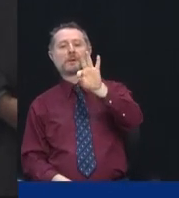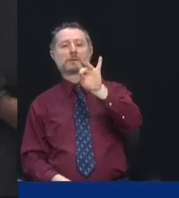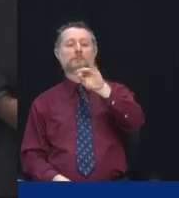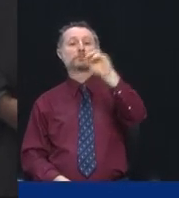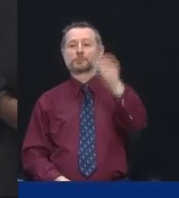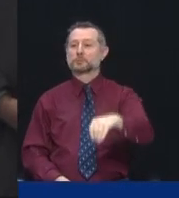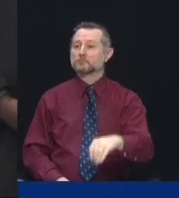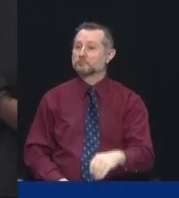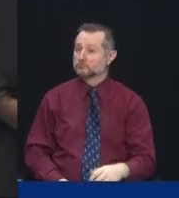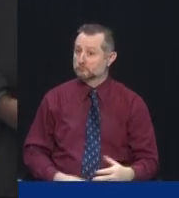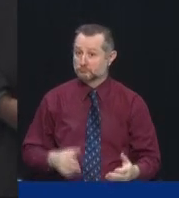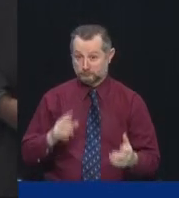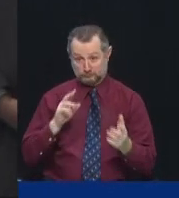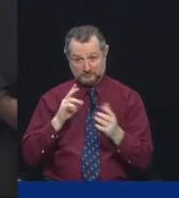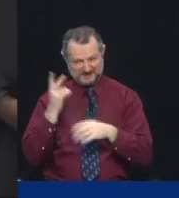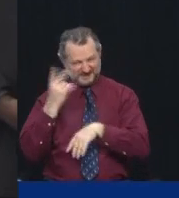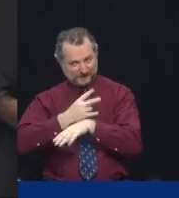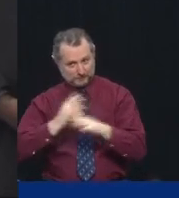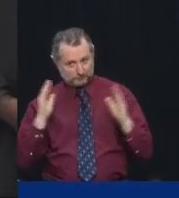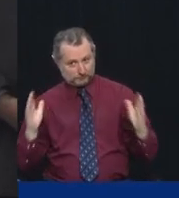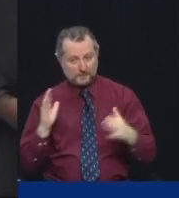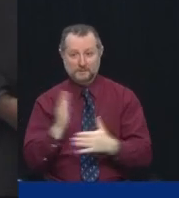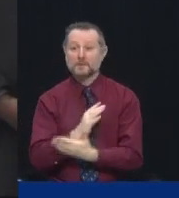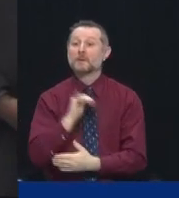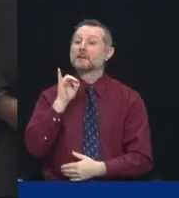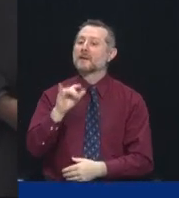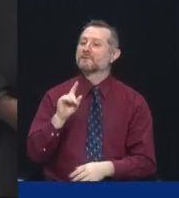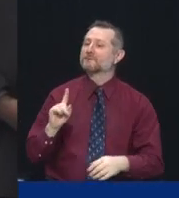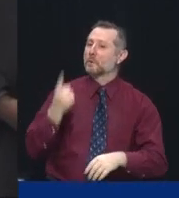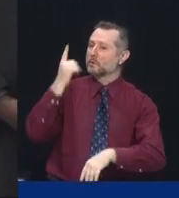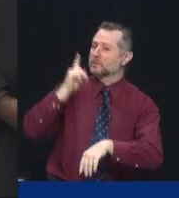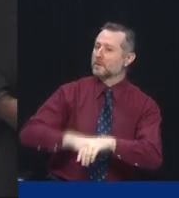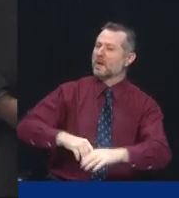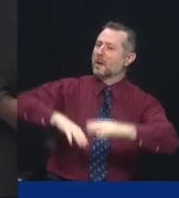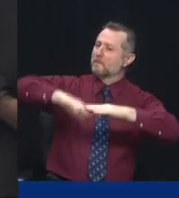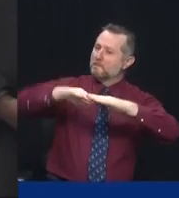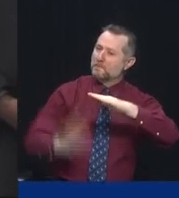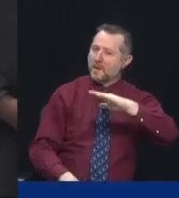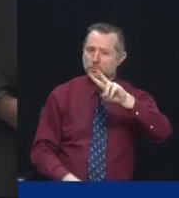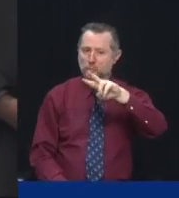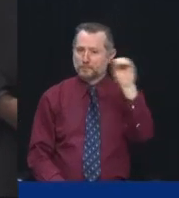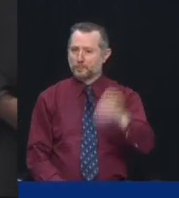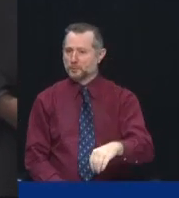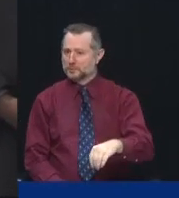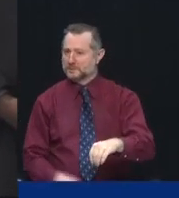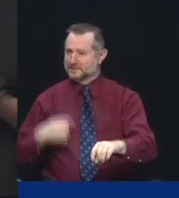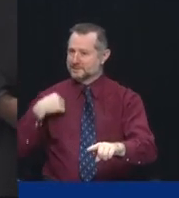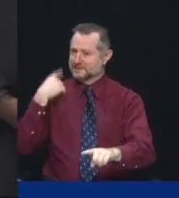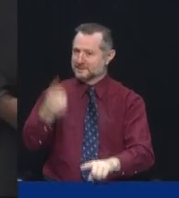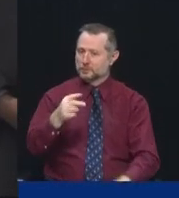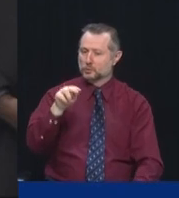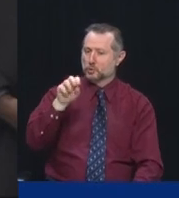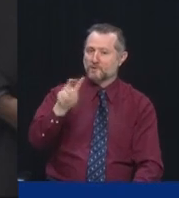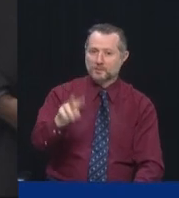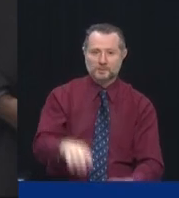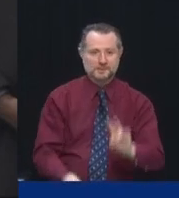seven-day average is the first day under 2% since November 7th, which takes us all the way back